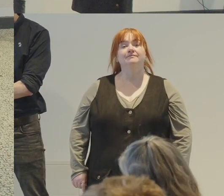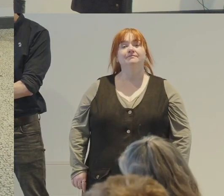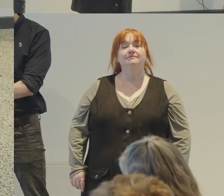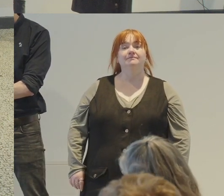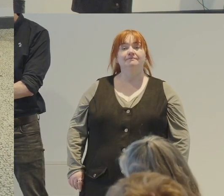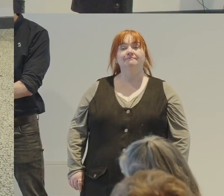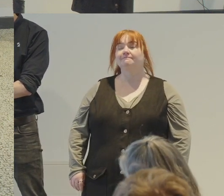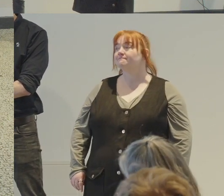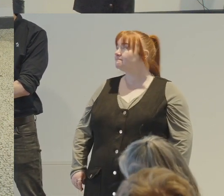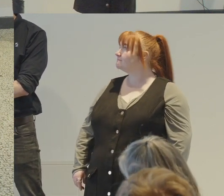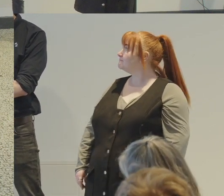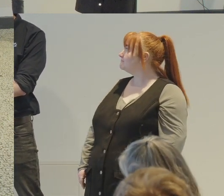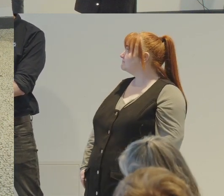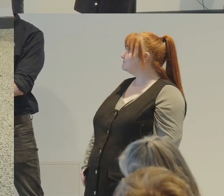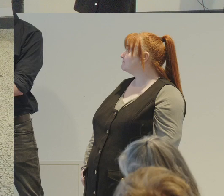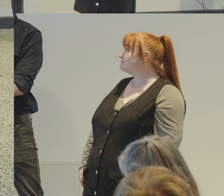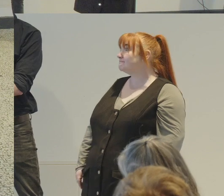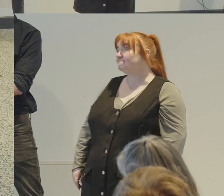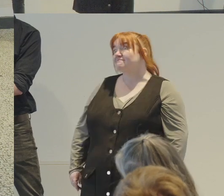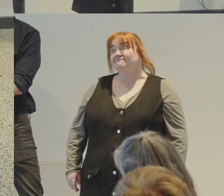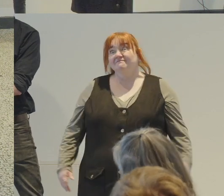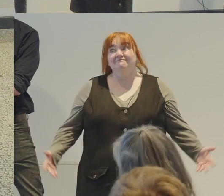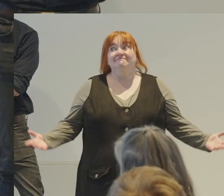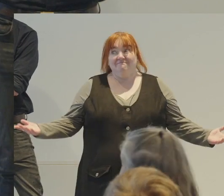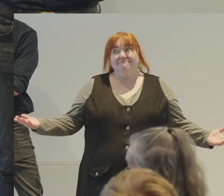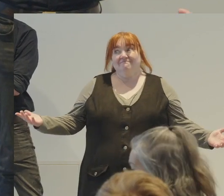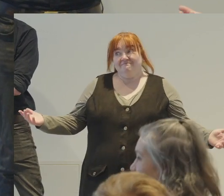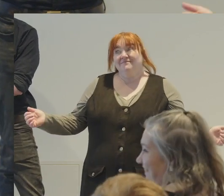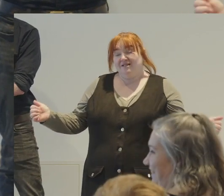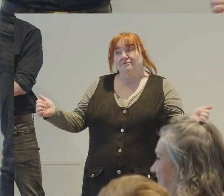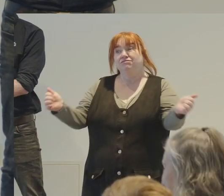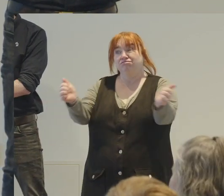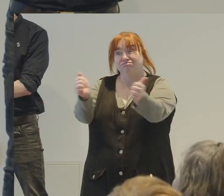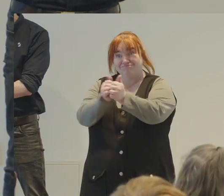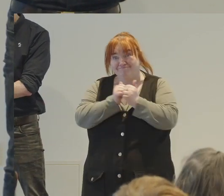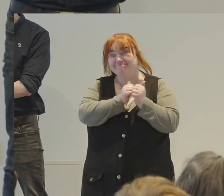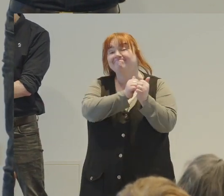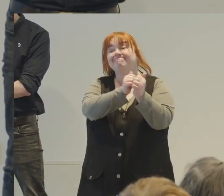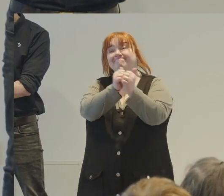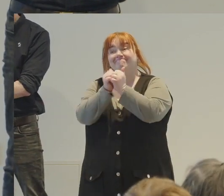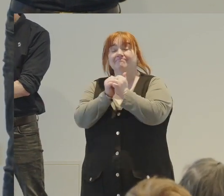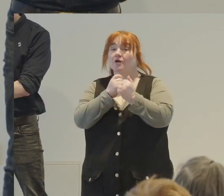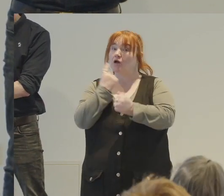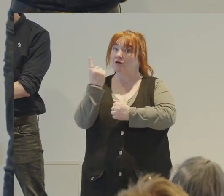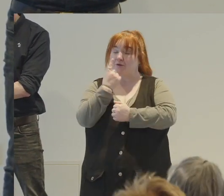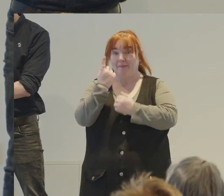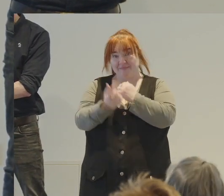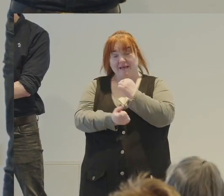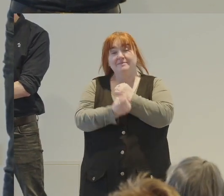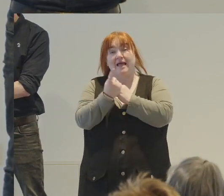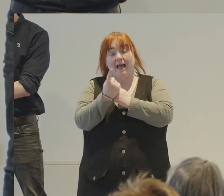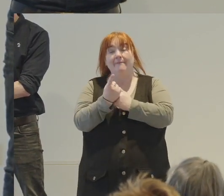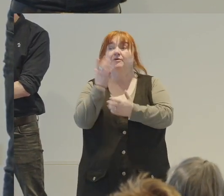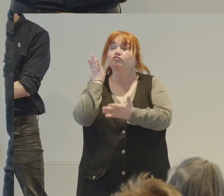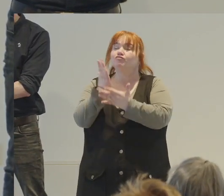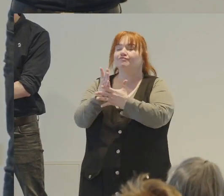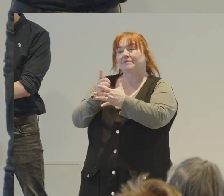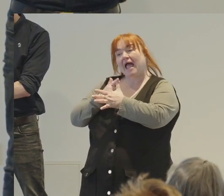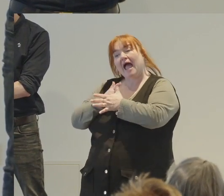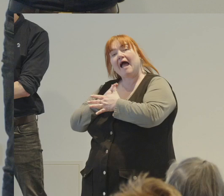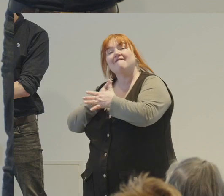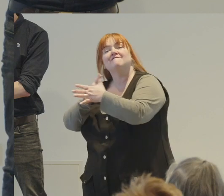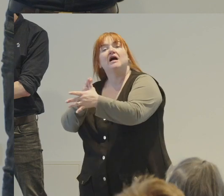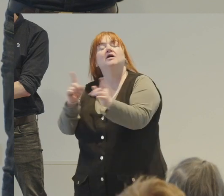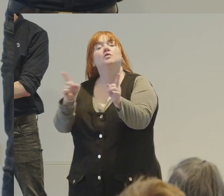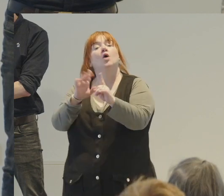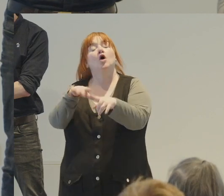Yeah, I don't think that's the question that any of us, I think we all agree with you. Sometimes that does happen. The advice I'd give you is talk